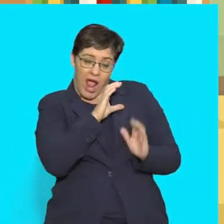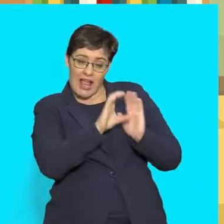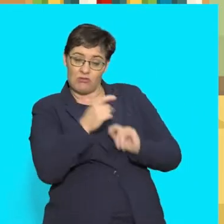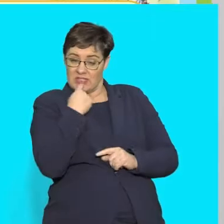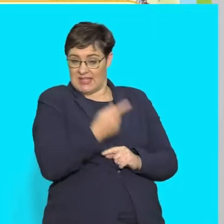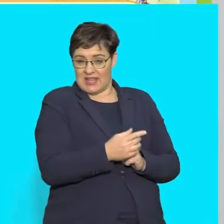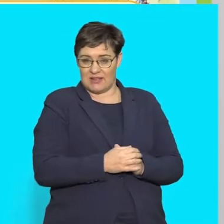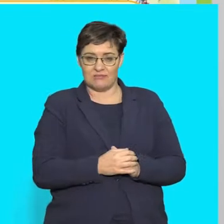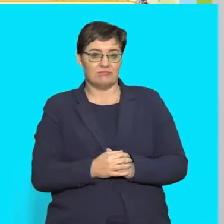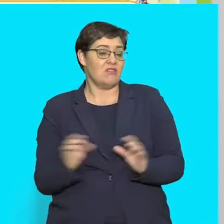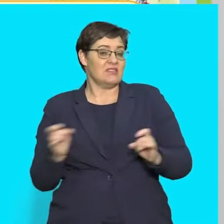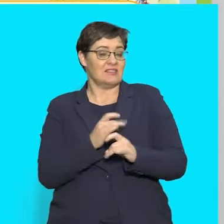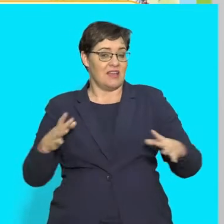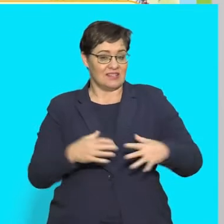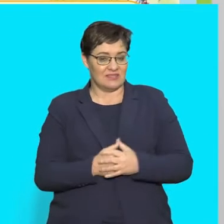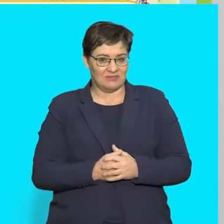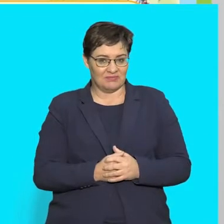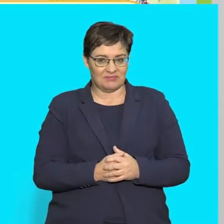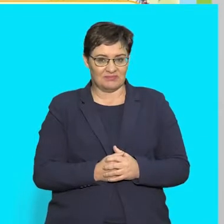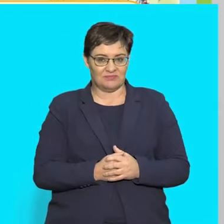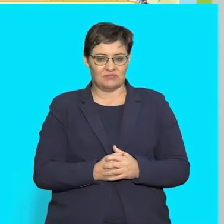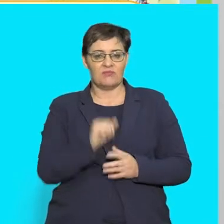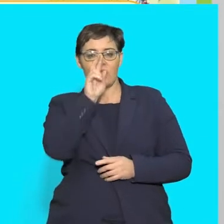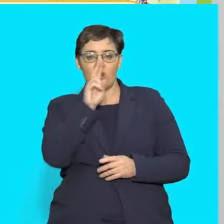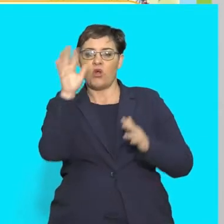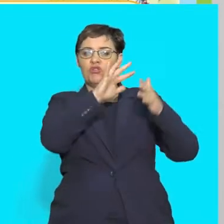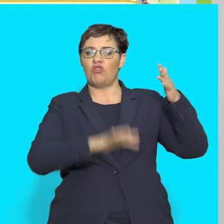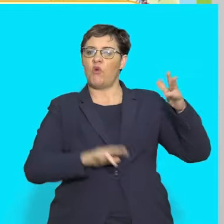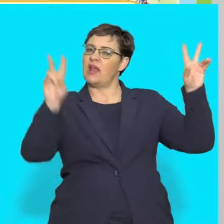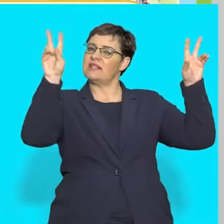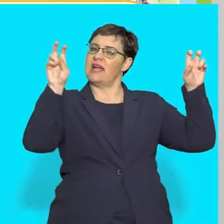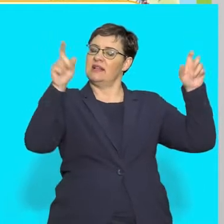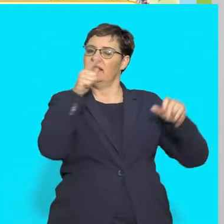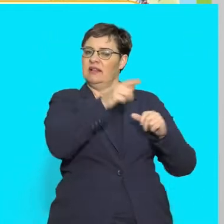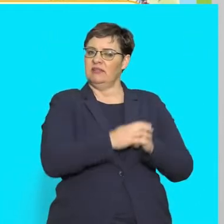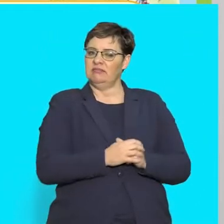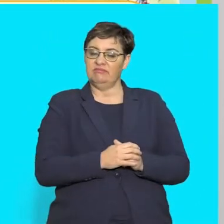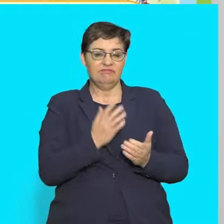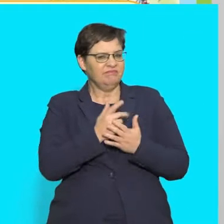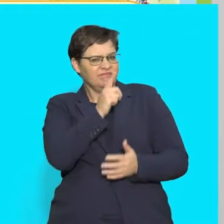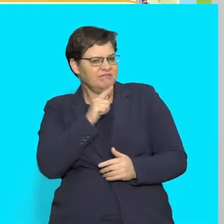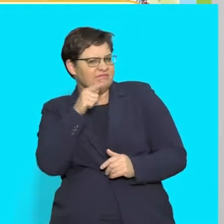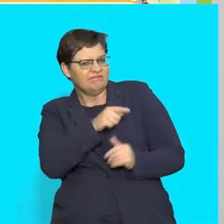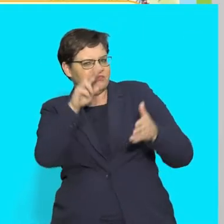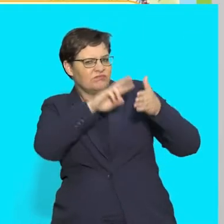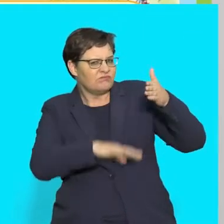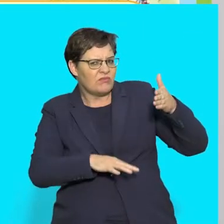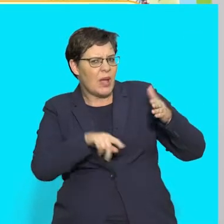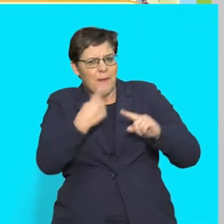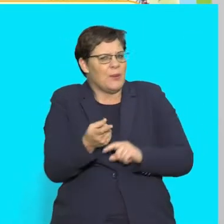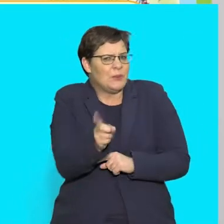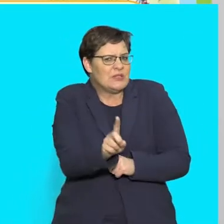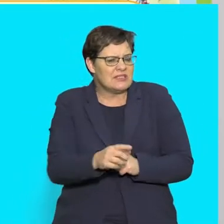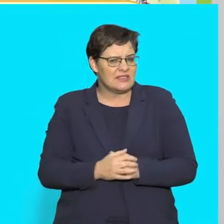saying. Let's begin. Look at the story and the title. Can you tell what this reading passage is